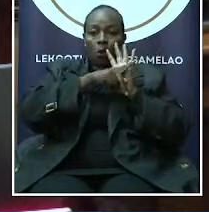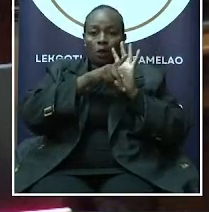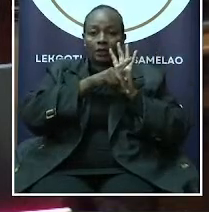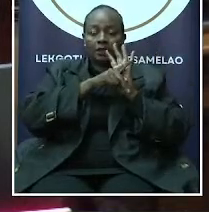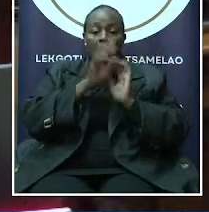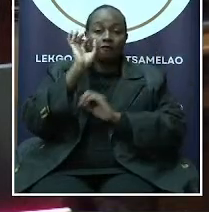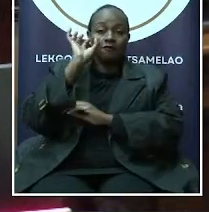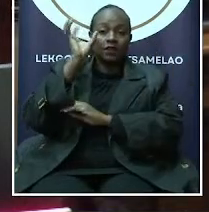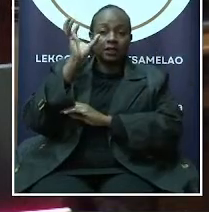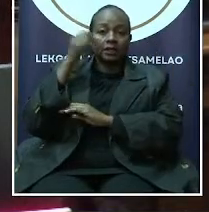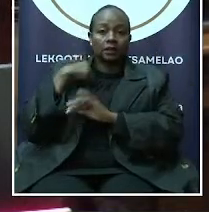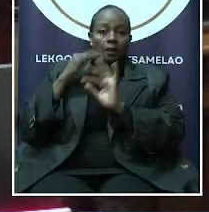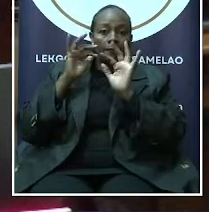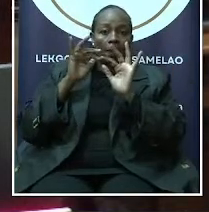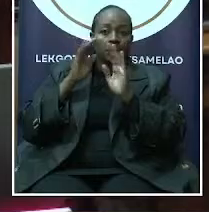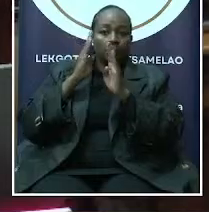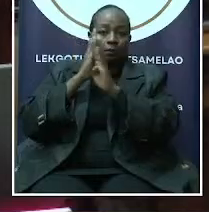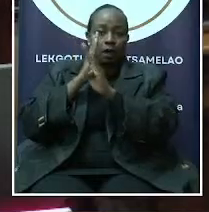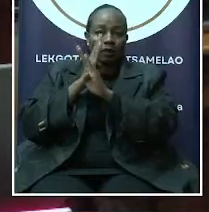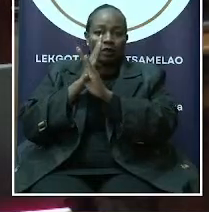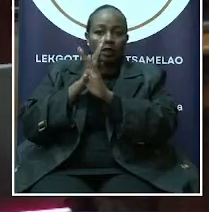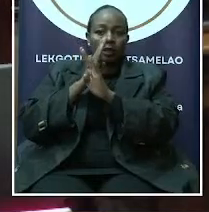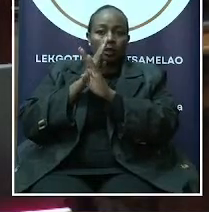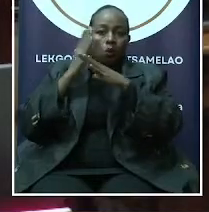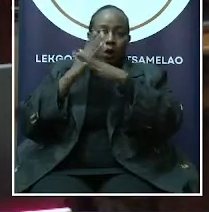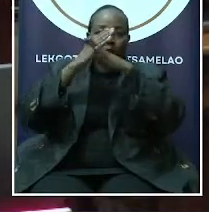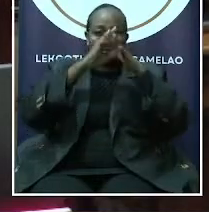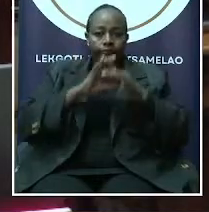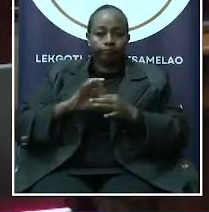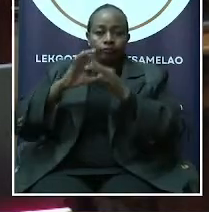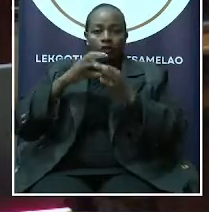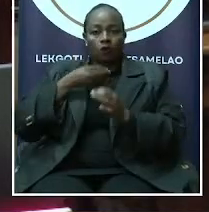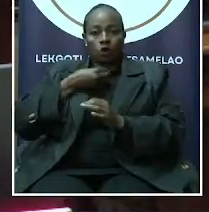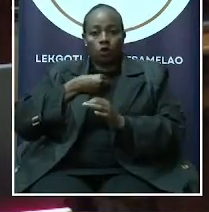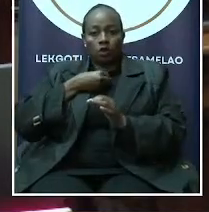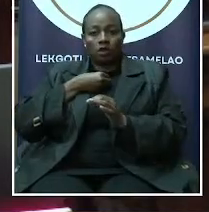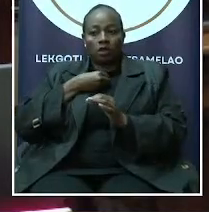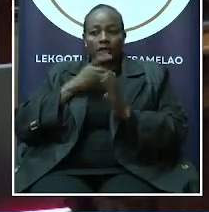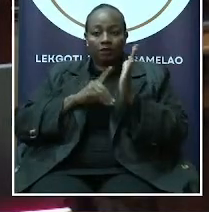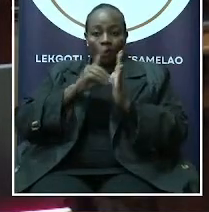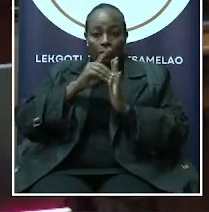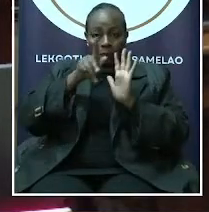Free State Public-Private Collaboration for Youth Development Policy.